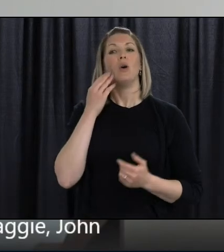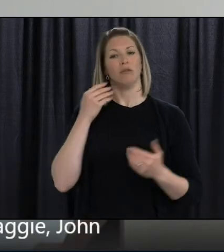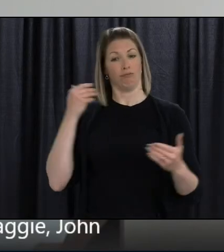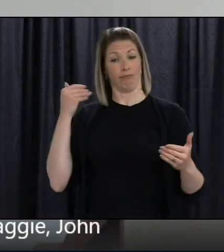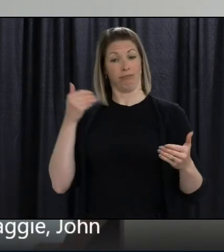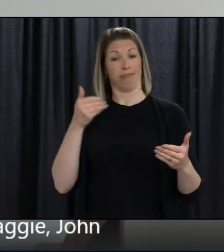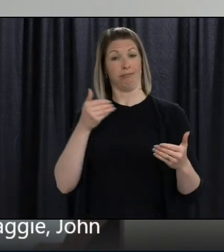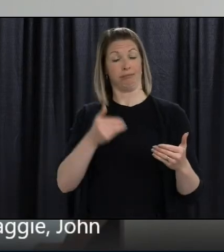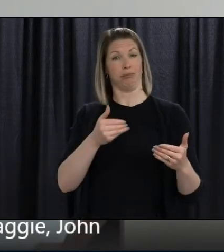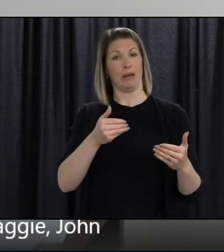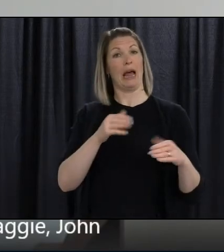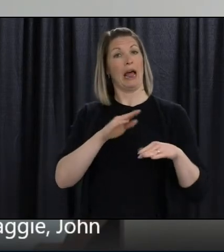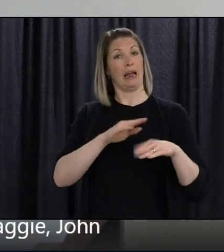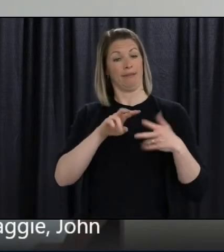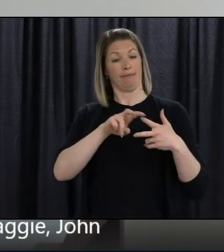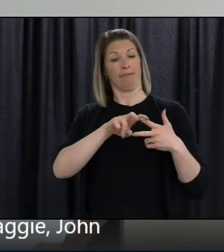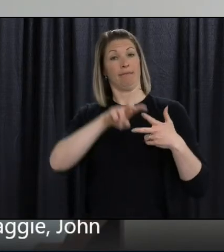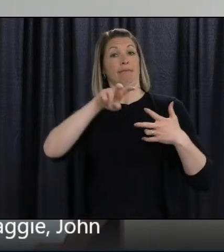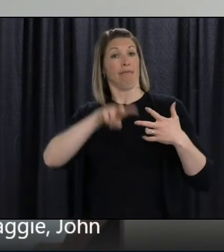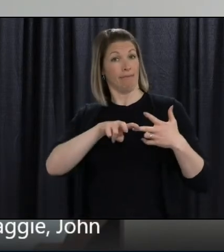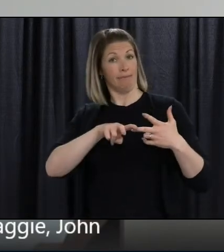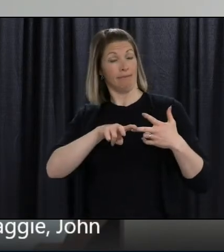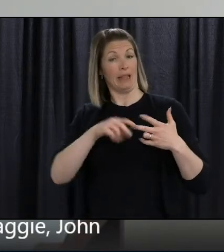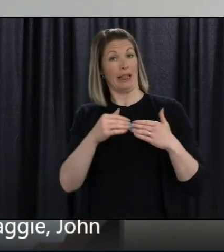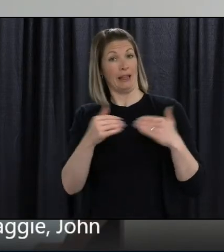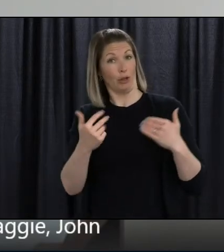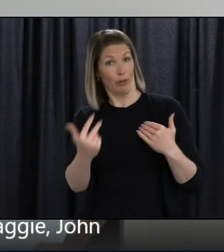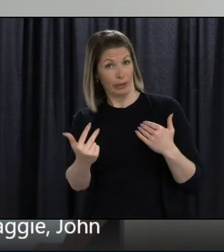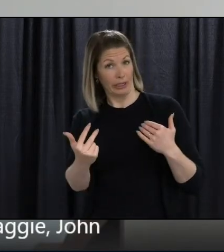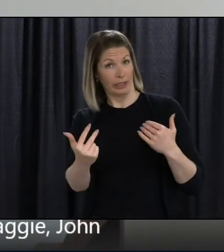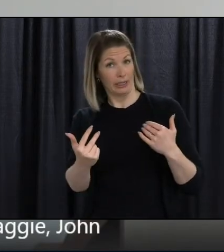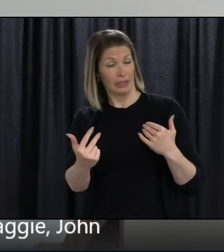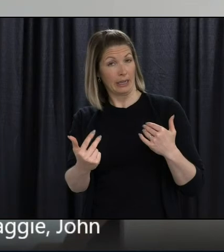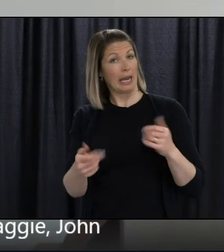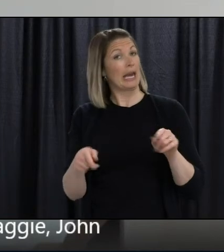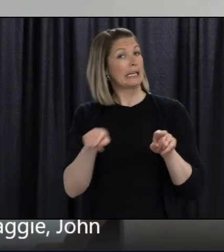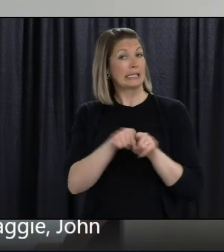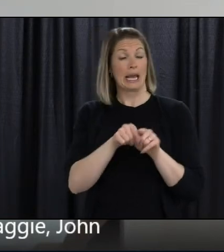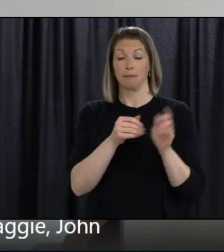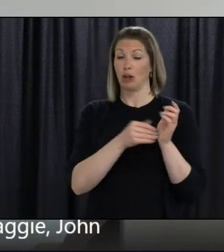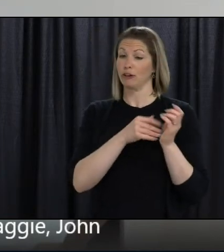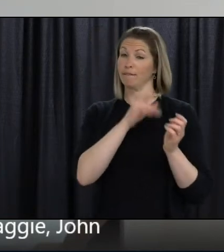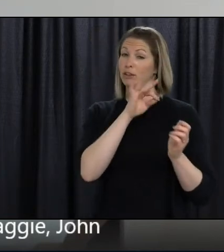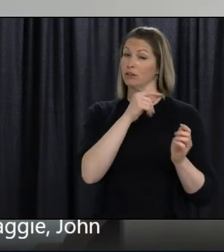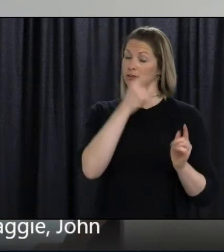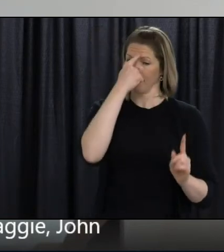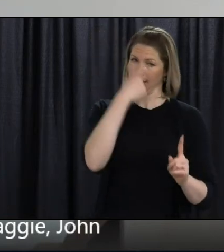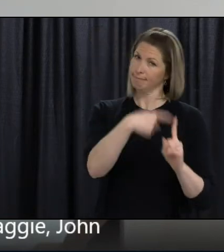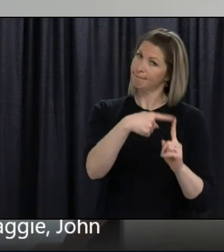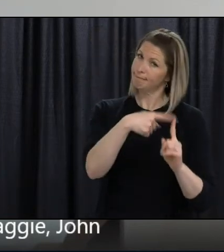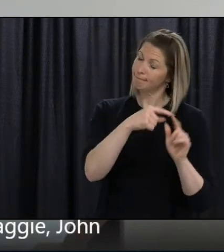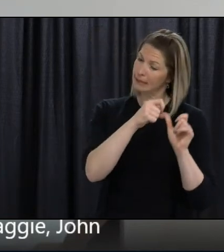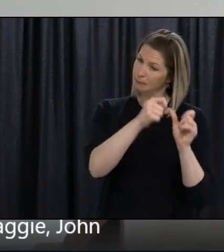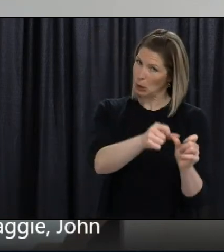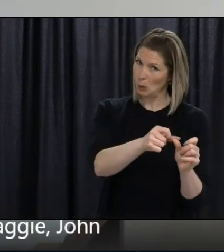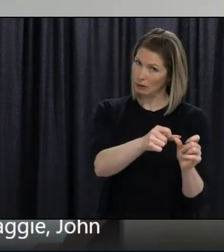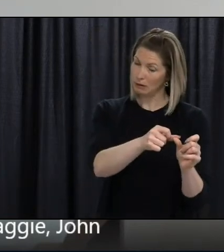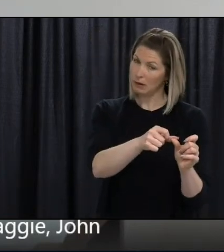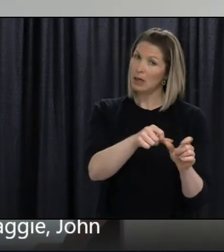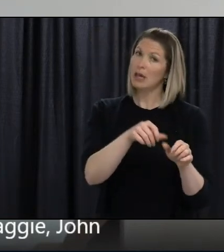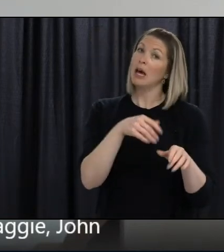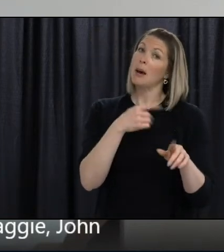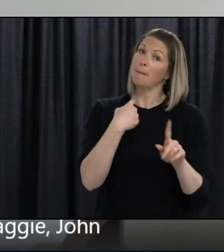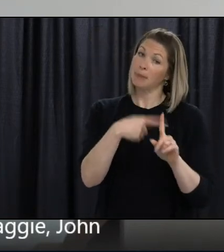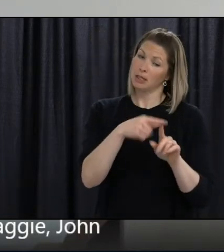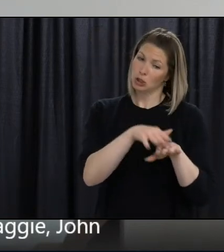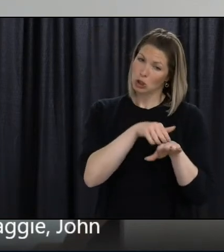3. I think it's important that, as Dr. Fitzgerald says, we hold fast, we hold the line, and we hurry slowly to make